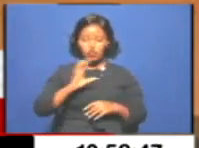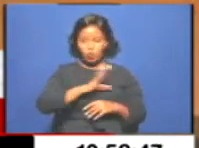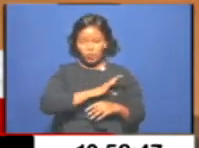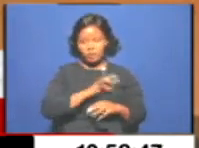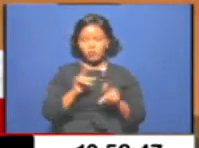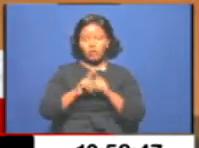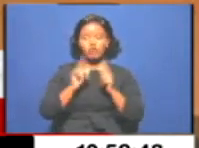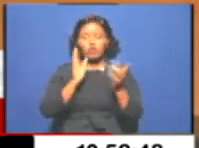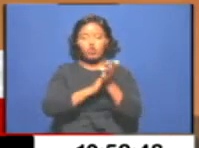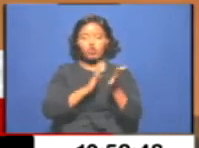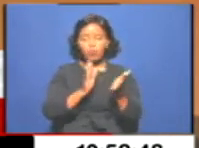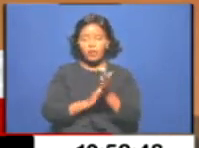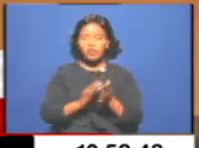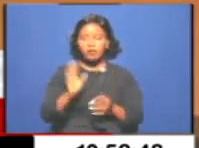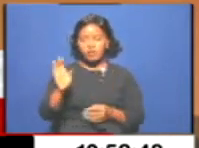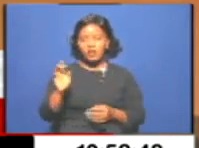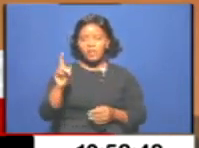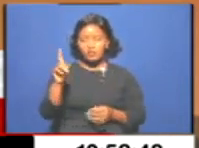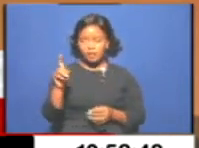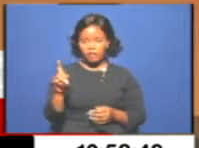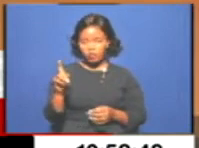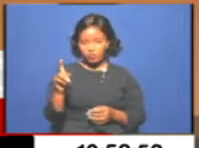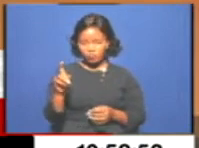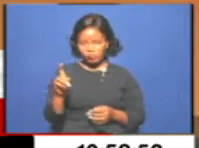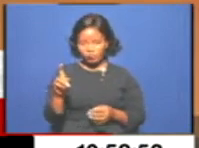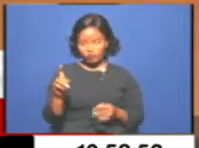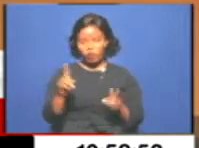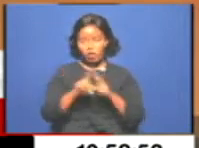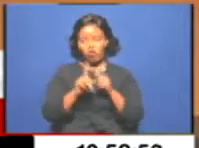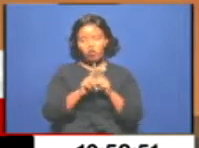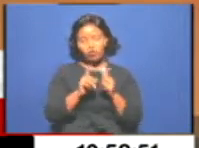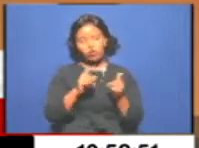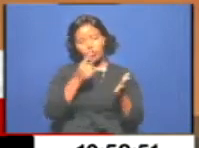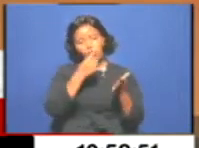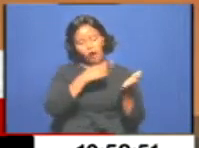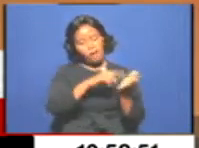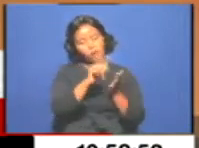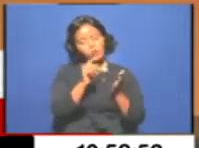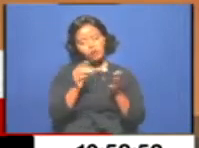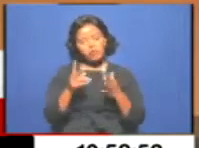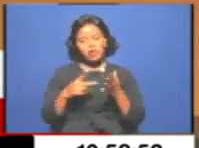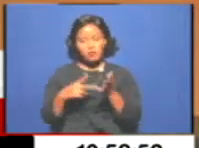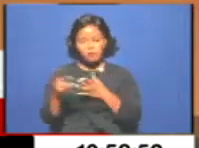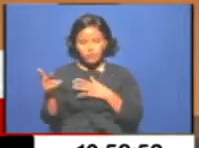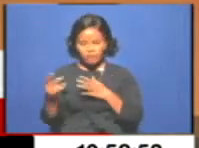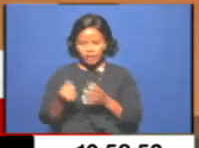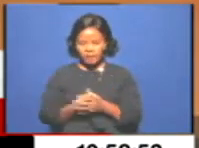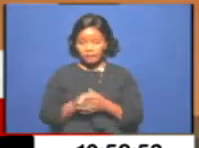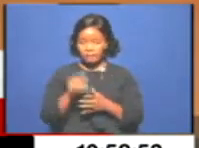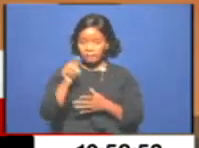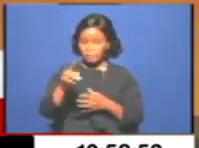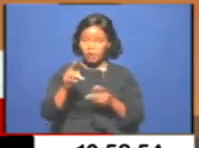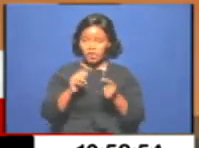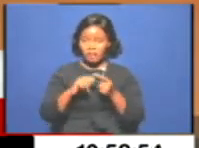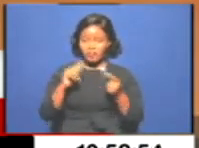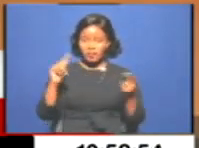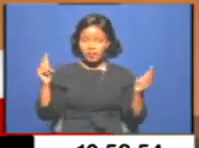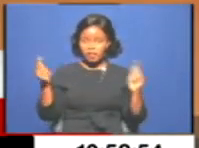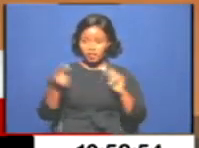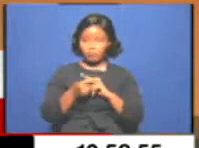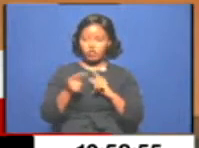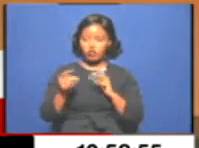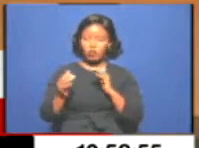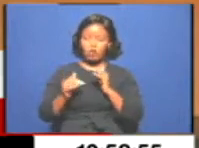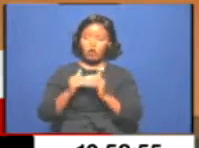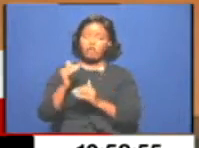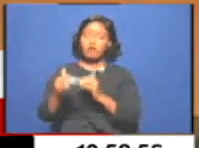the executive, or the executive approving the payment. Just that transition of the process has helped put a lot